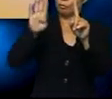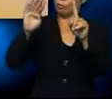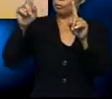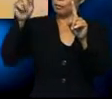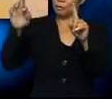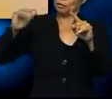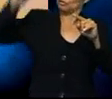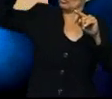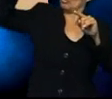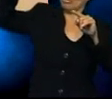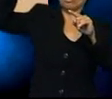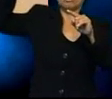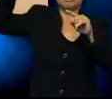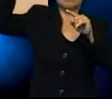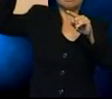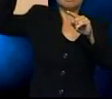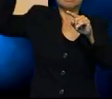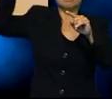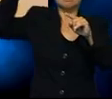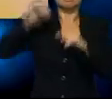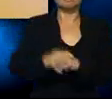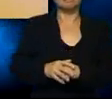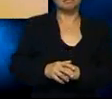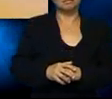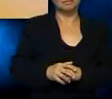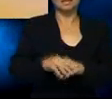Since Ravi is 1.4 meters tall,